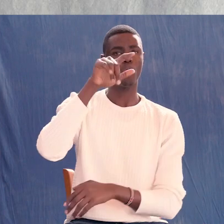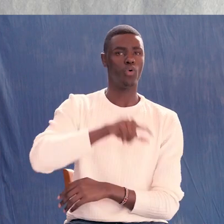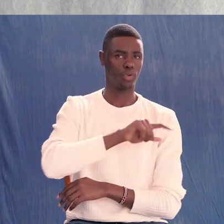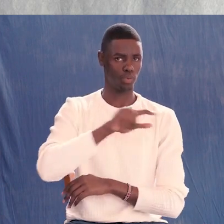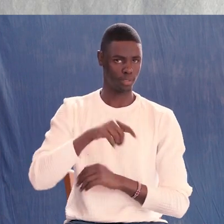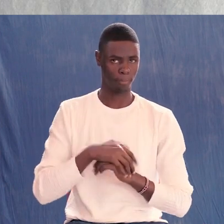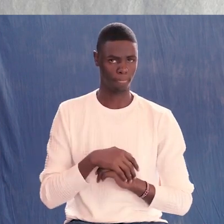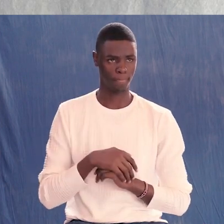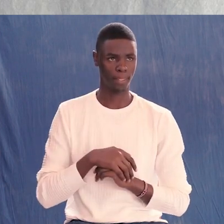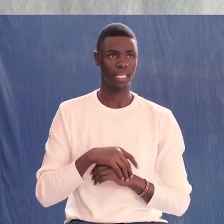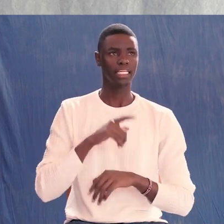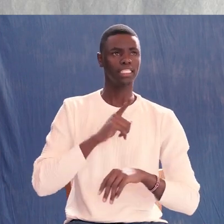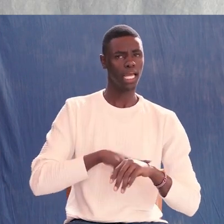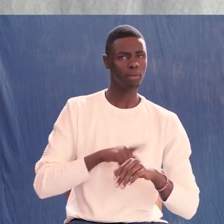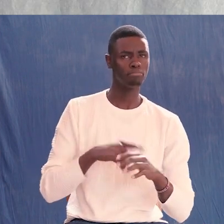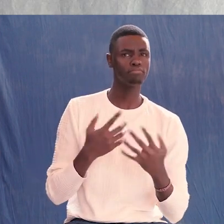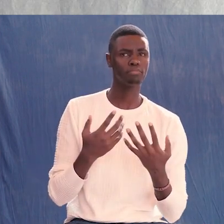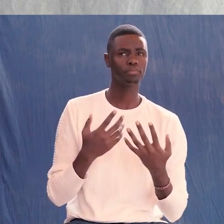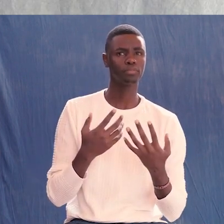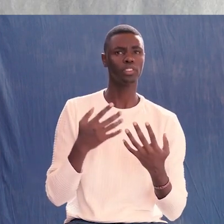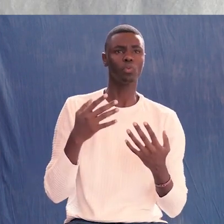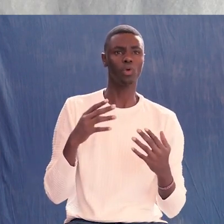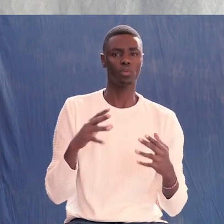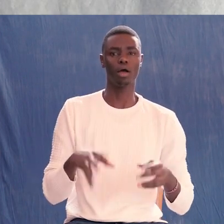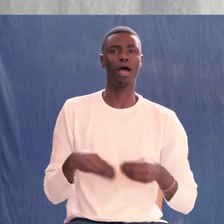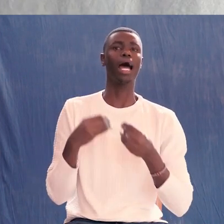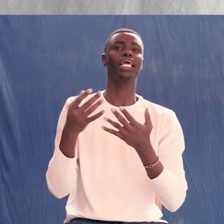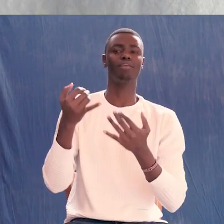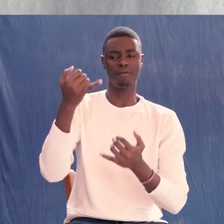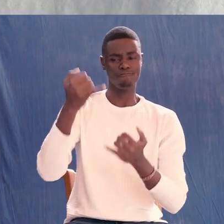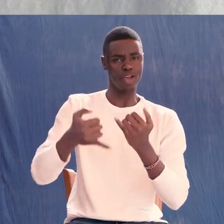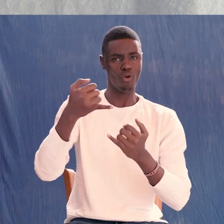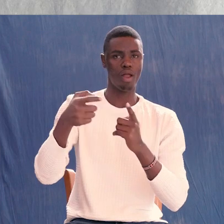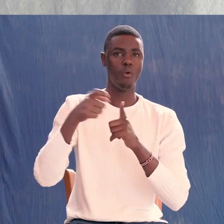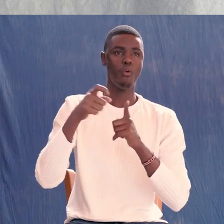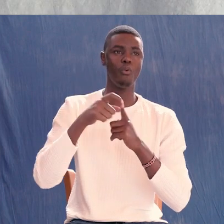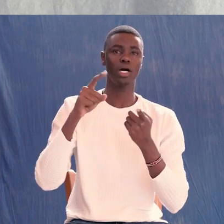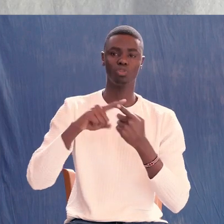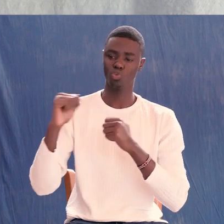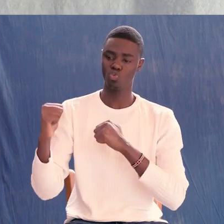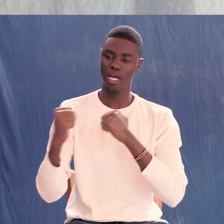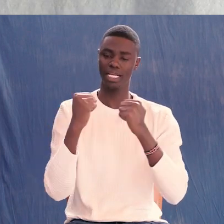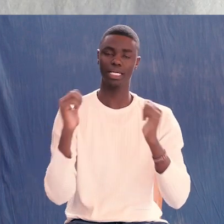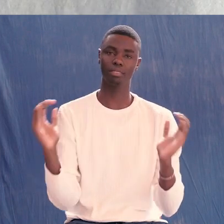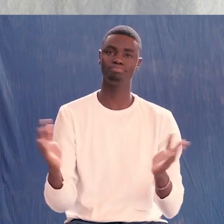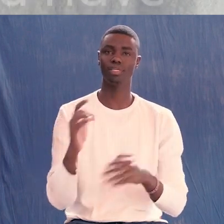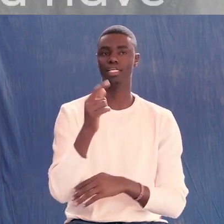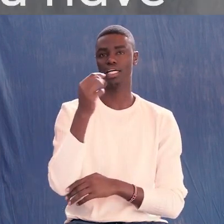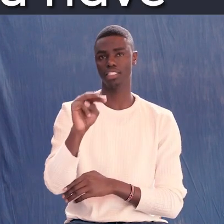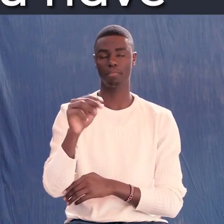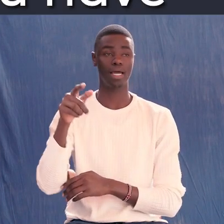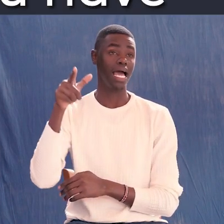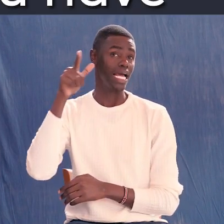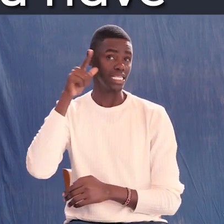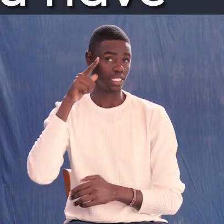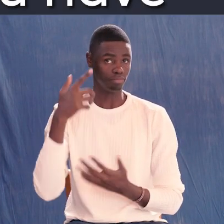when he was kind of giving his final words to strengthen them. Listen to what